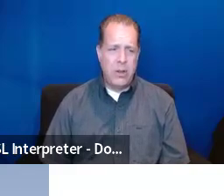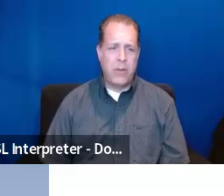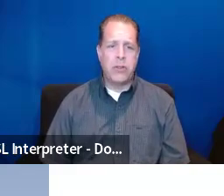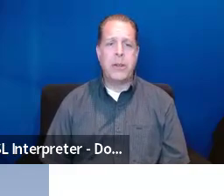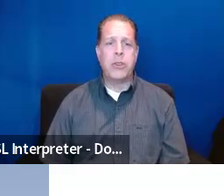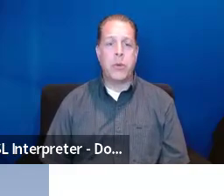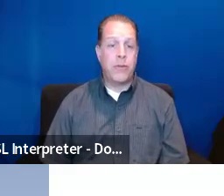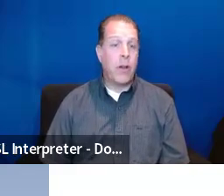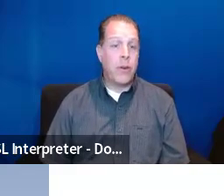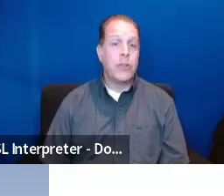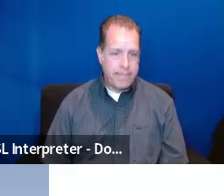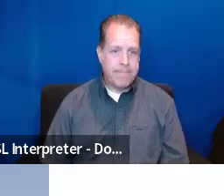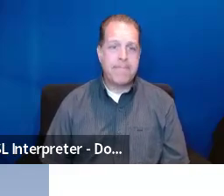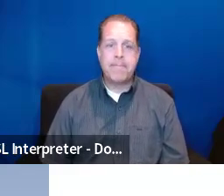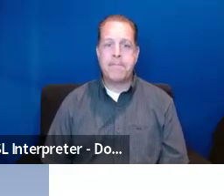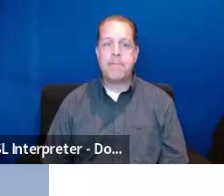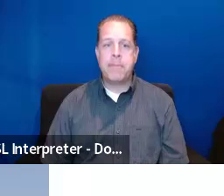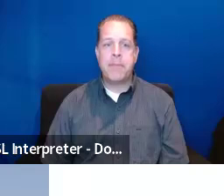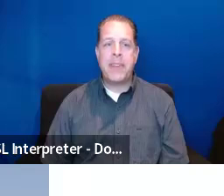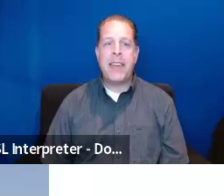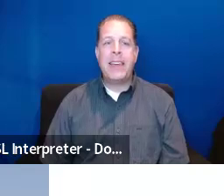a universal picture that works for all those.